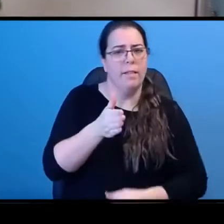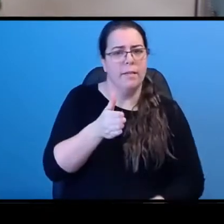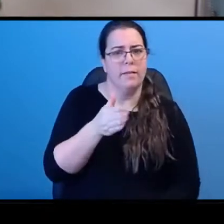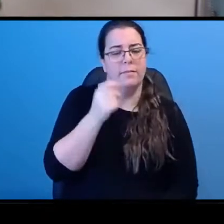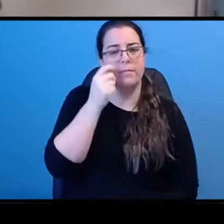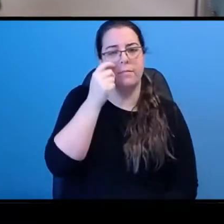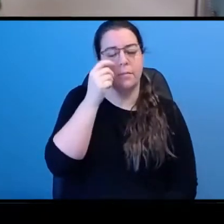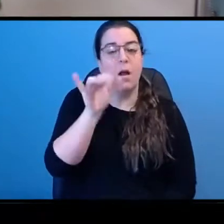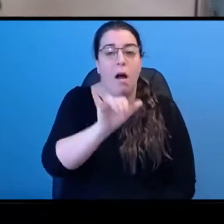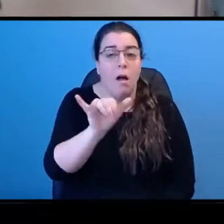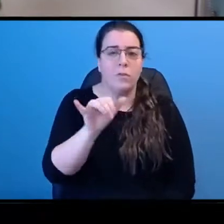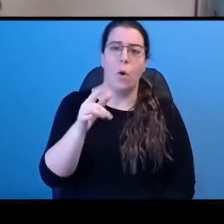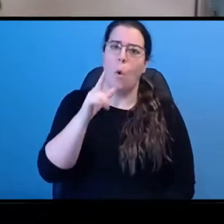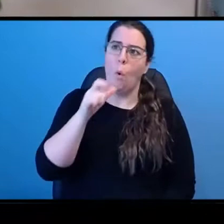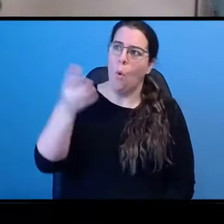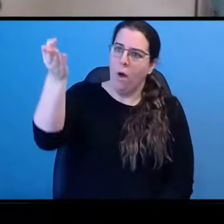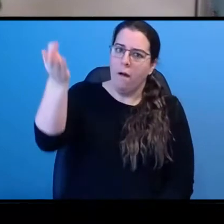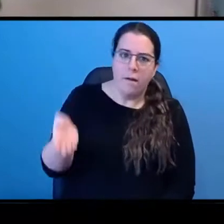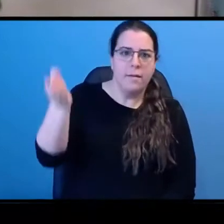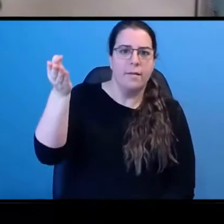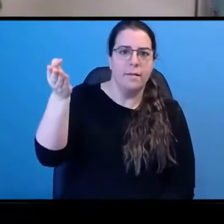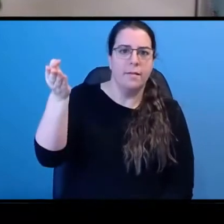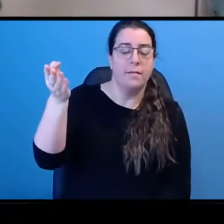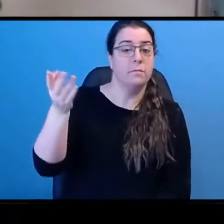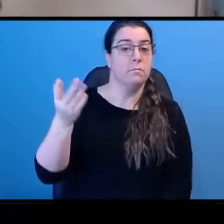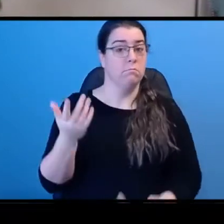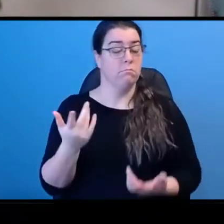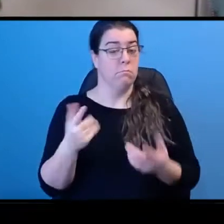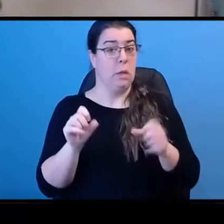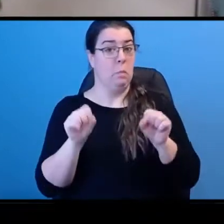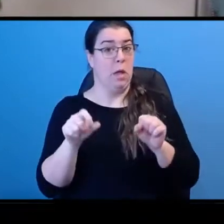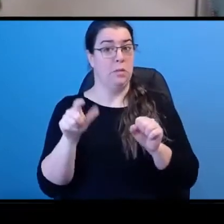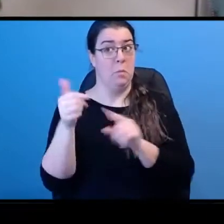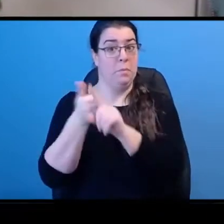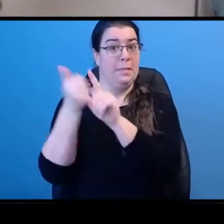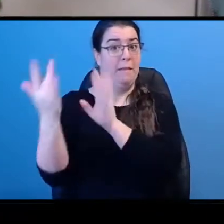because they might call you and say, "Hi,